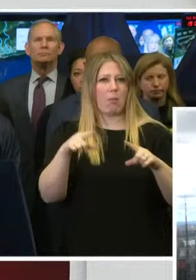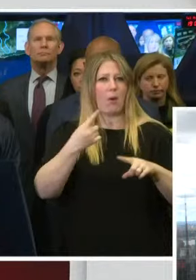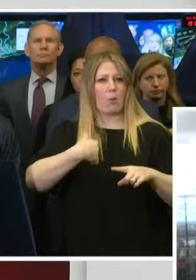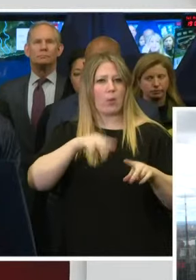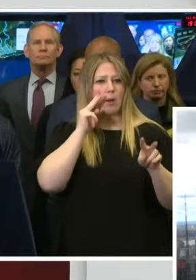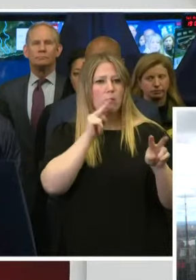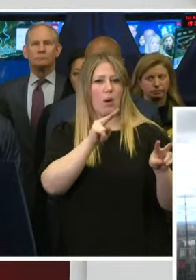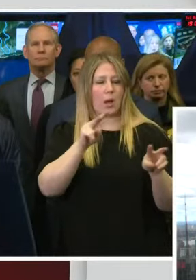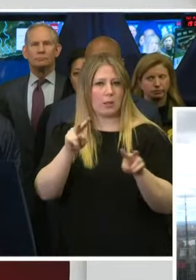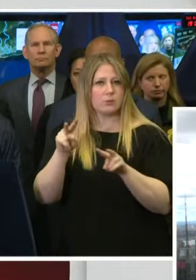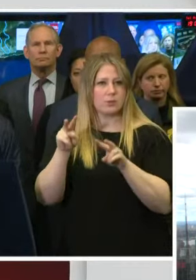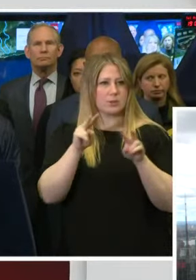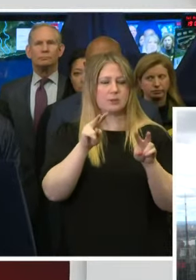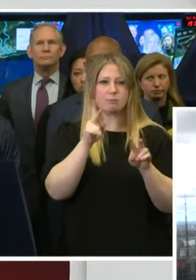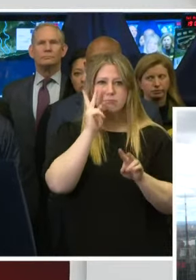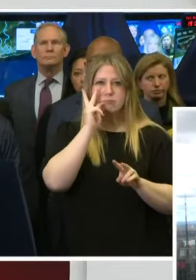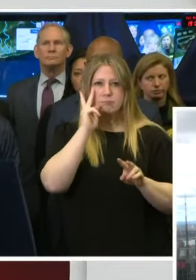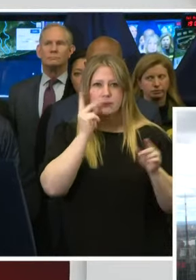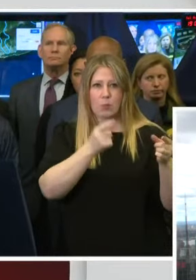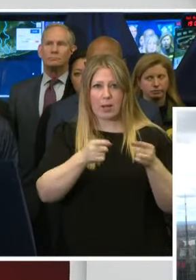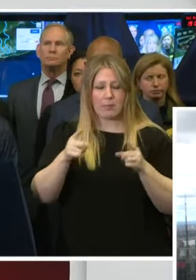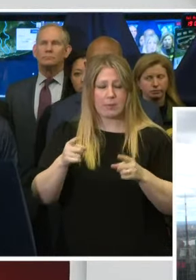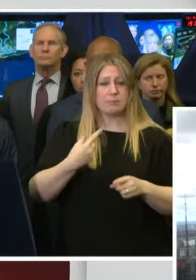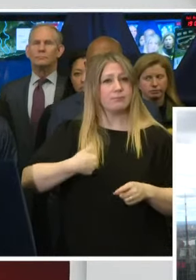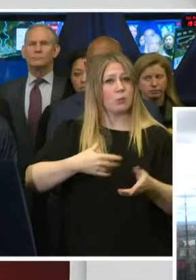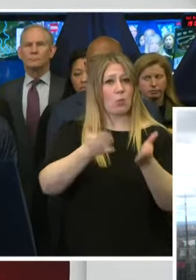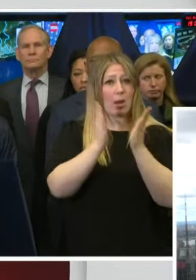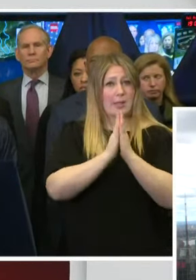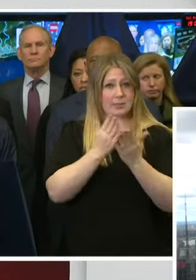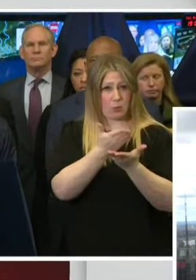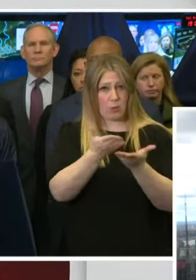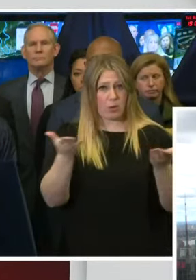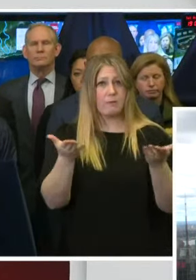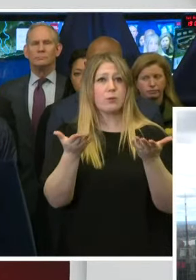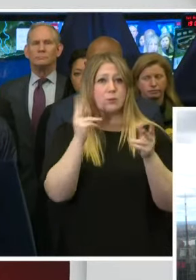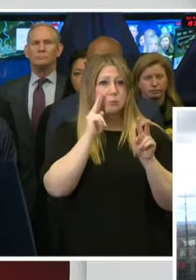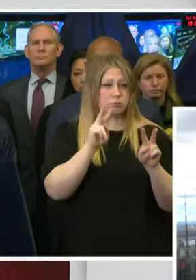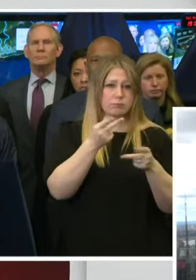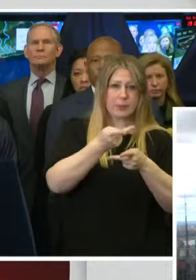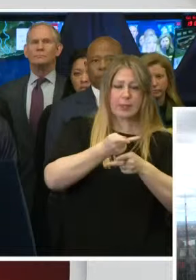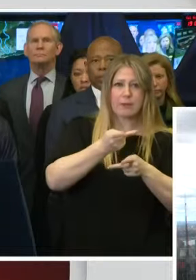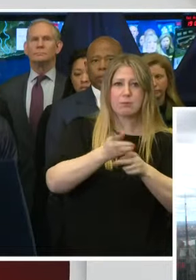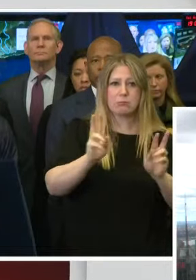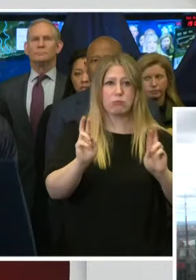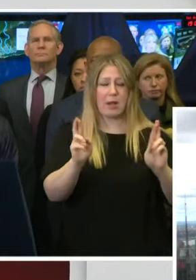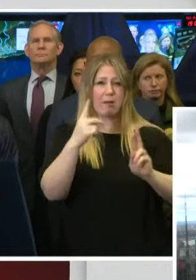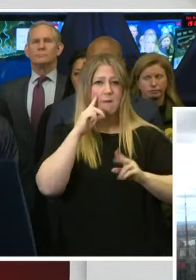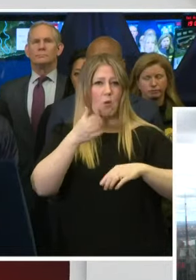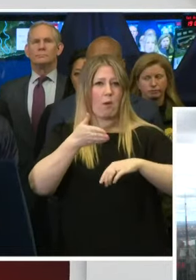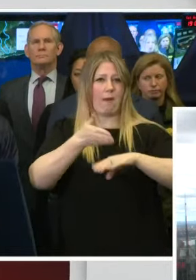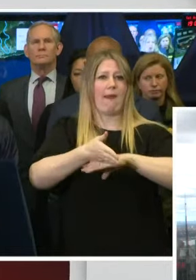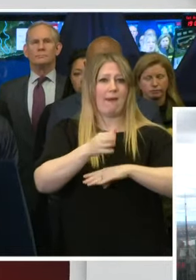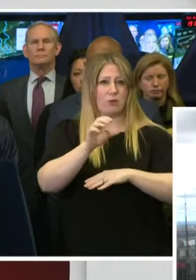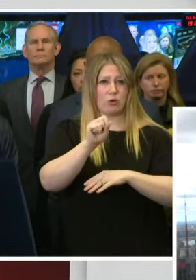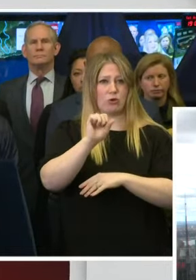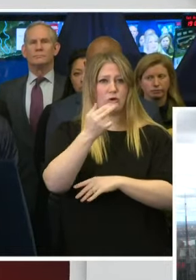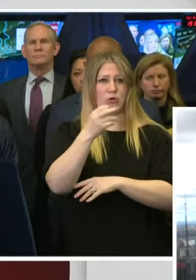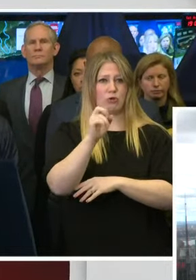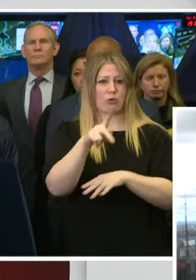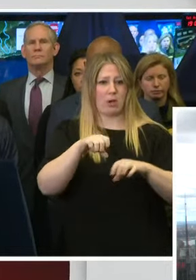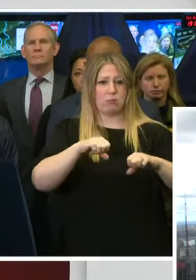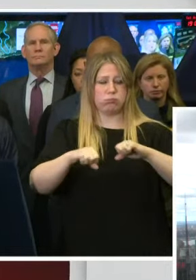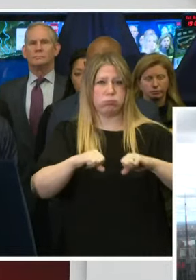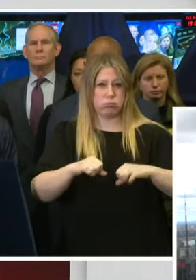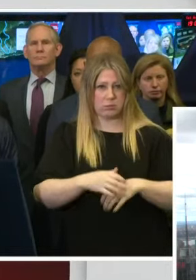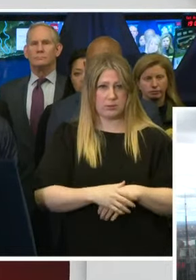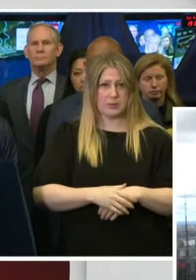and we ask all New Yorkers to remain vigilant as well. We activated our protocols for this earthquake. We immediately started coordinating